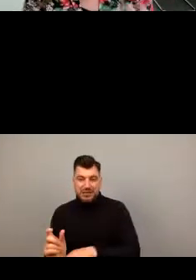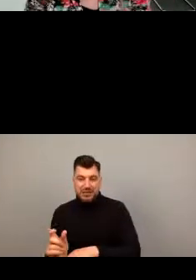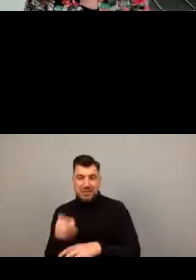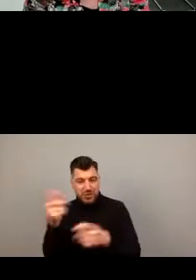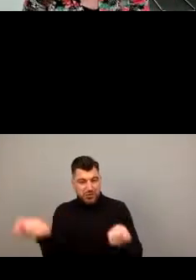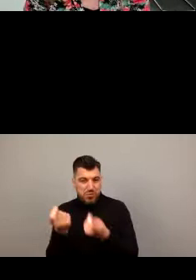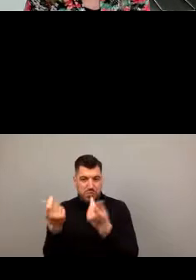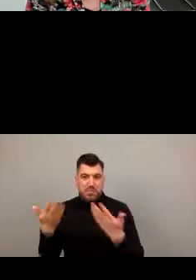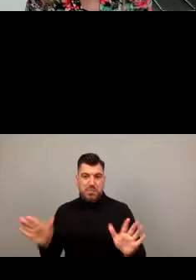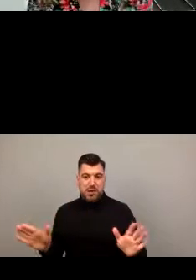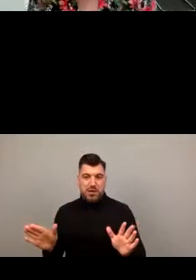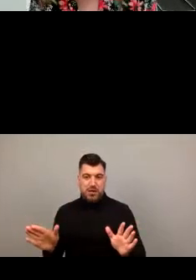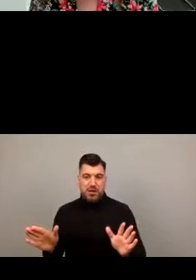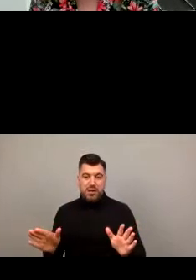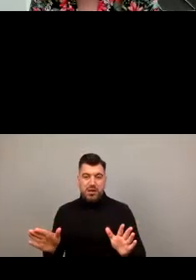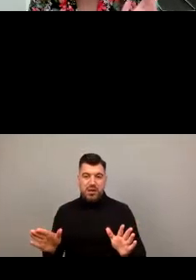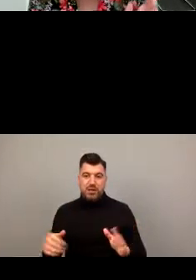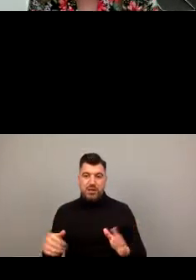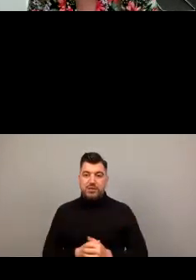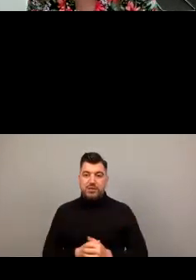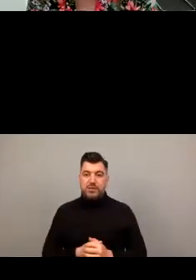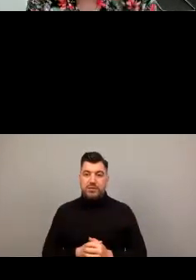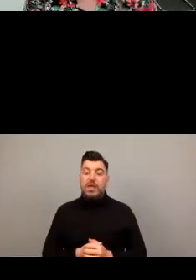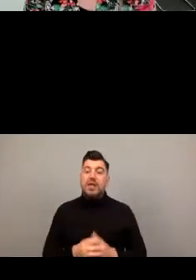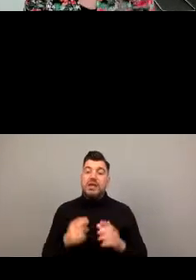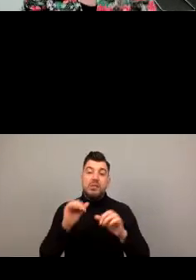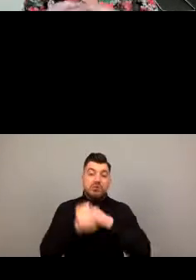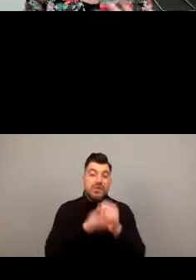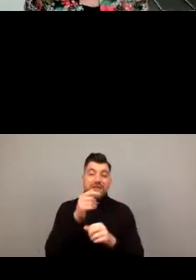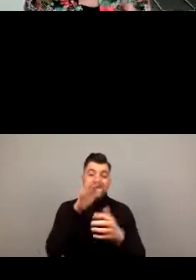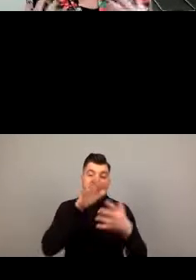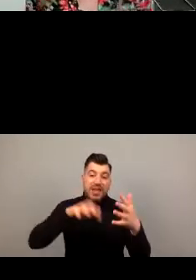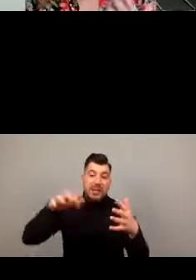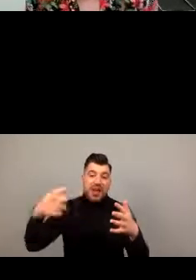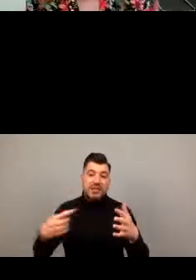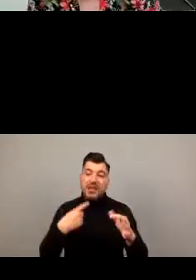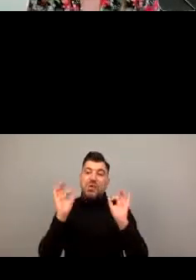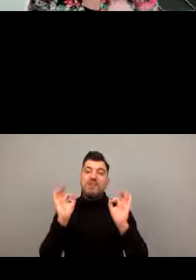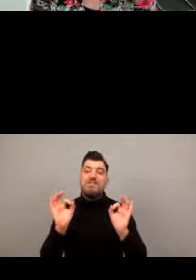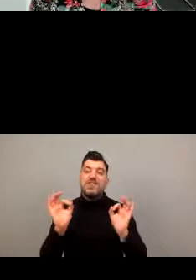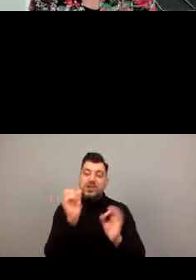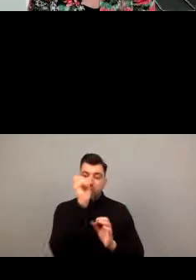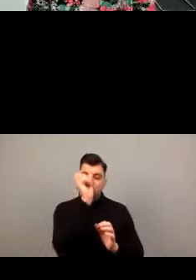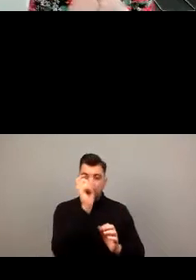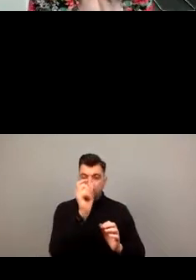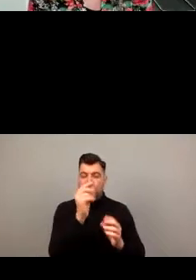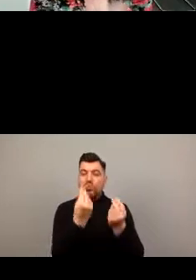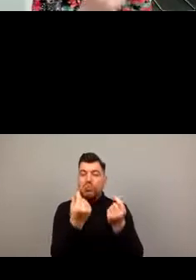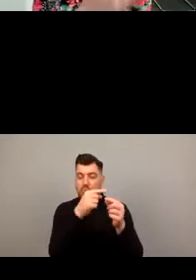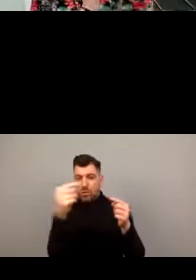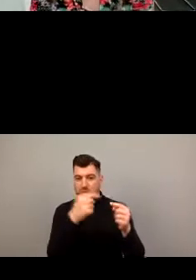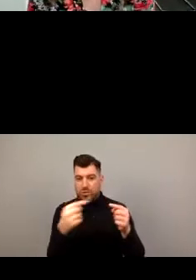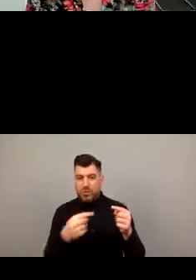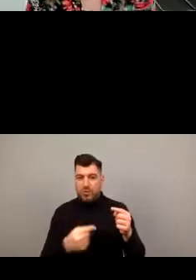trick. Have focus, but try to write text in a natural way. And we're really trying to optimize our plugin to make sure that